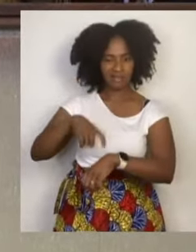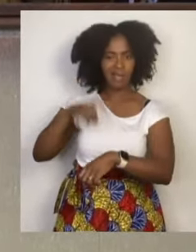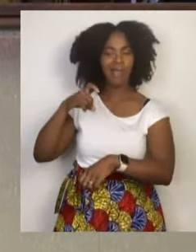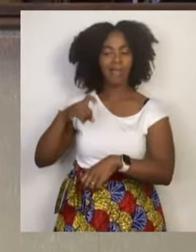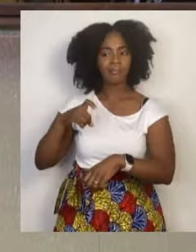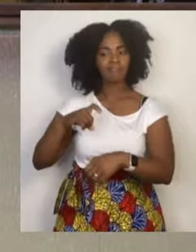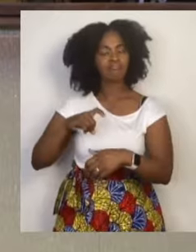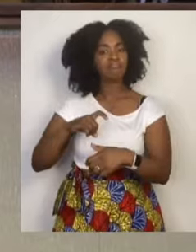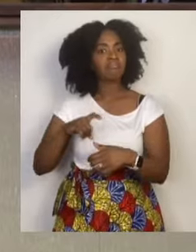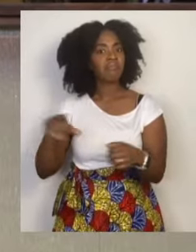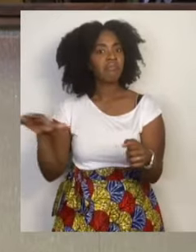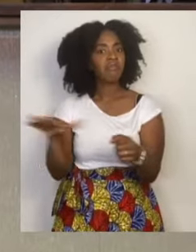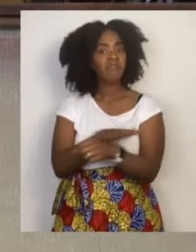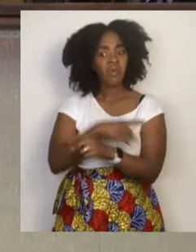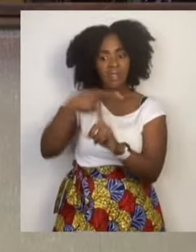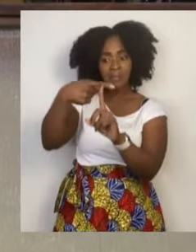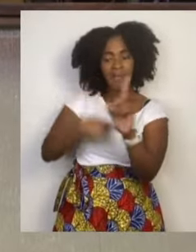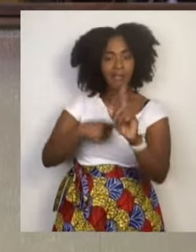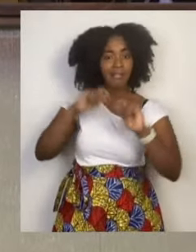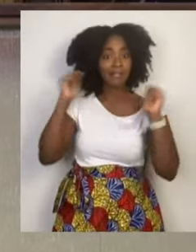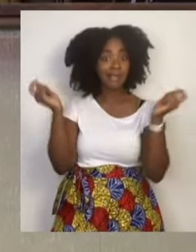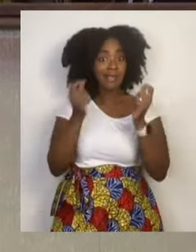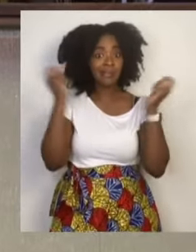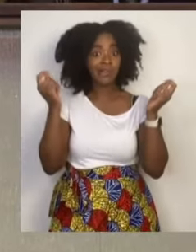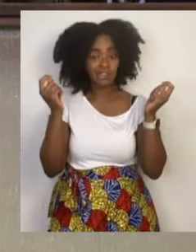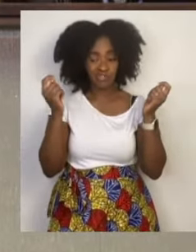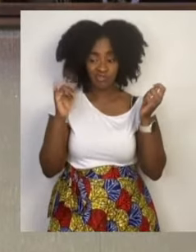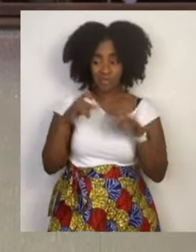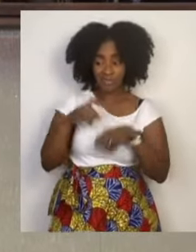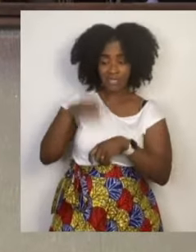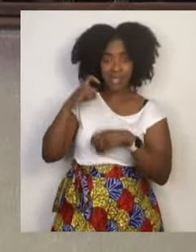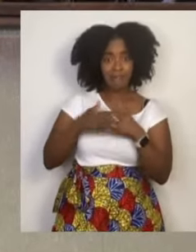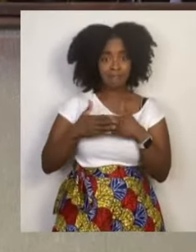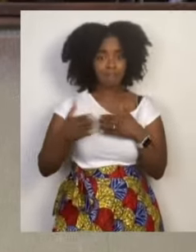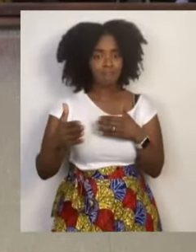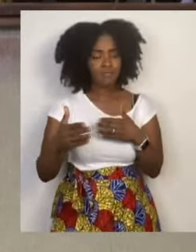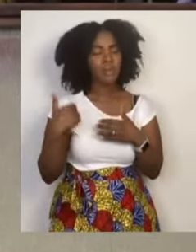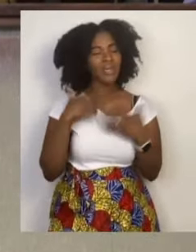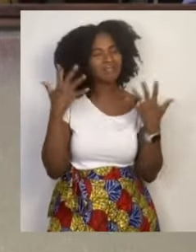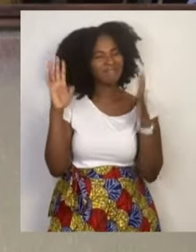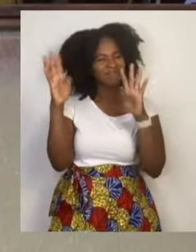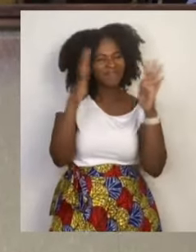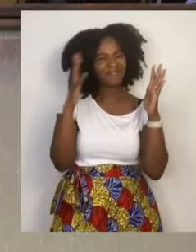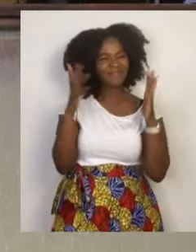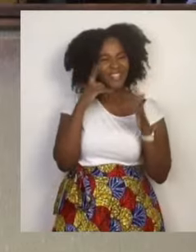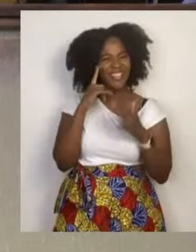month celebration. So we can give it up for that. We can give it up for that.